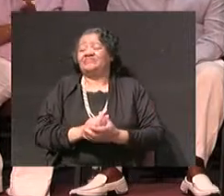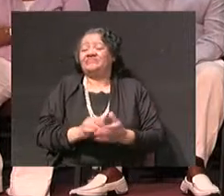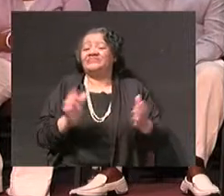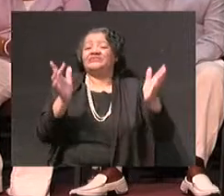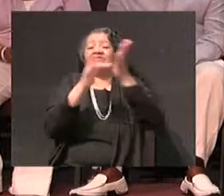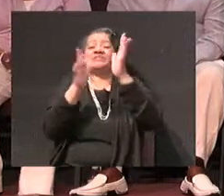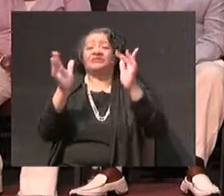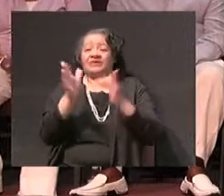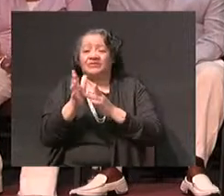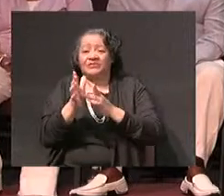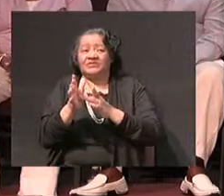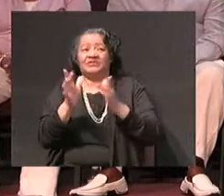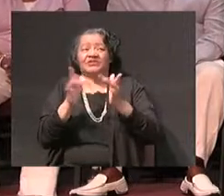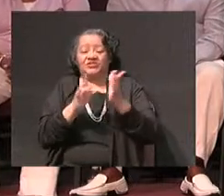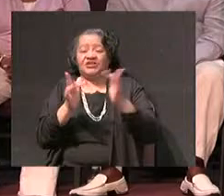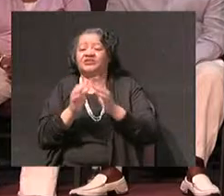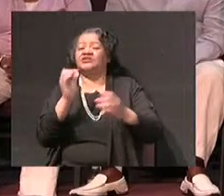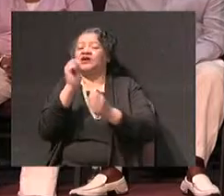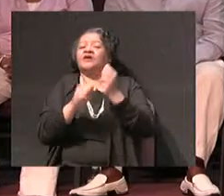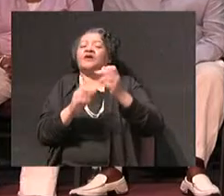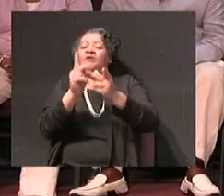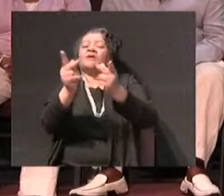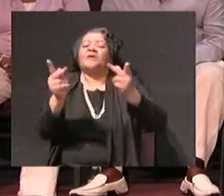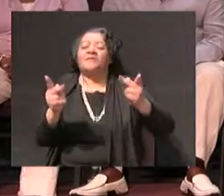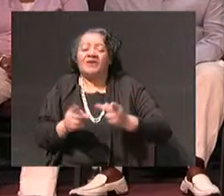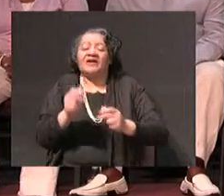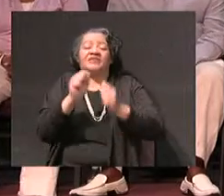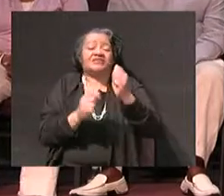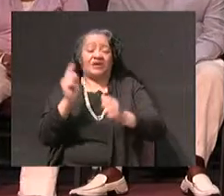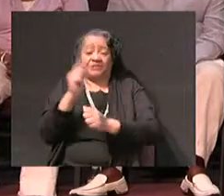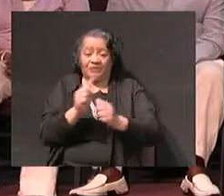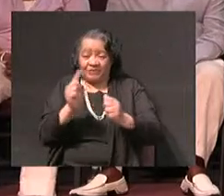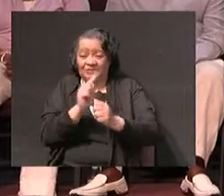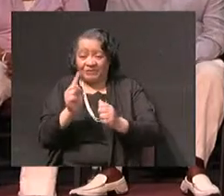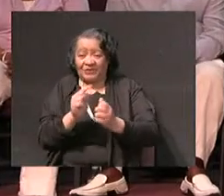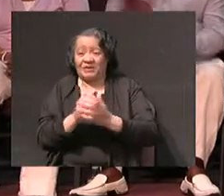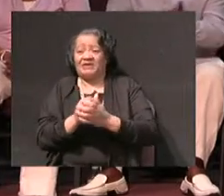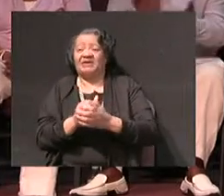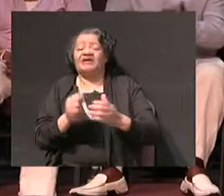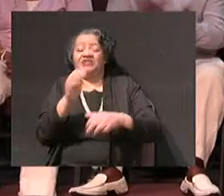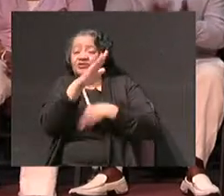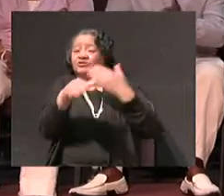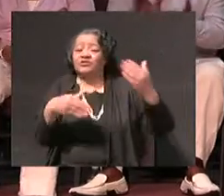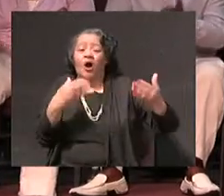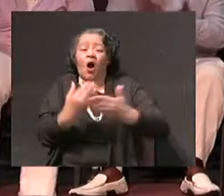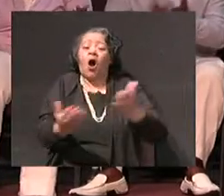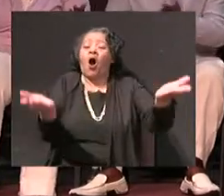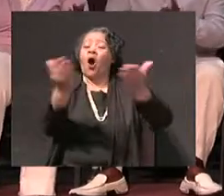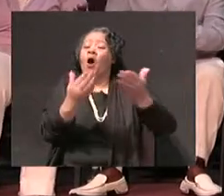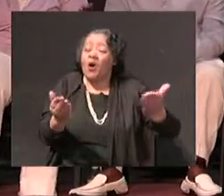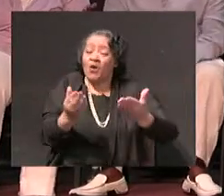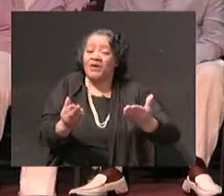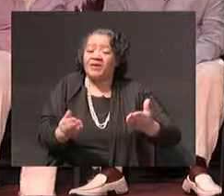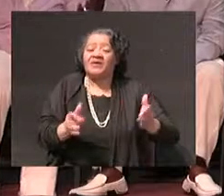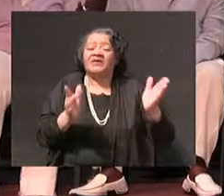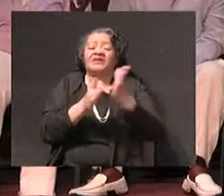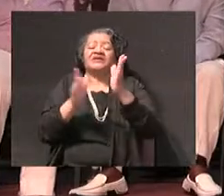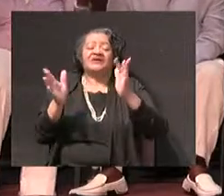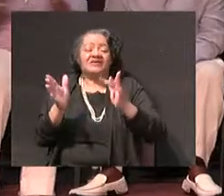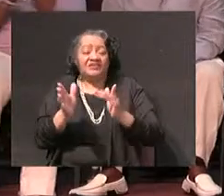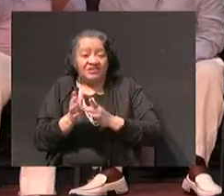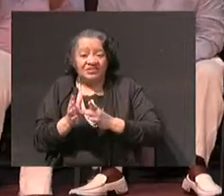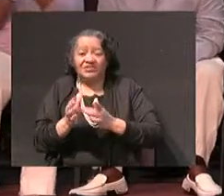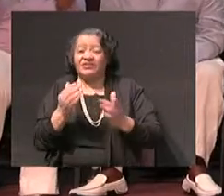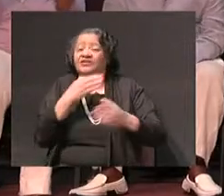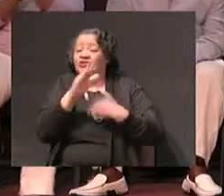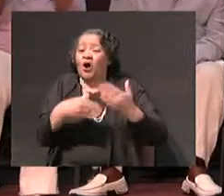See, Jesus is omnipresent. He don't have to leave anywhere to go anywhere. Because he already where he's going without leaving where he